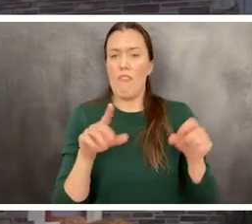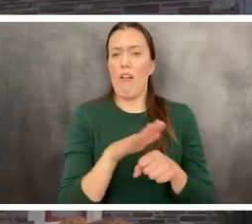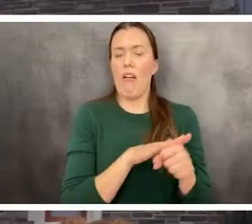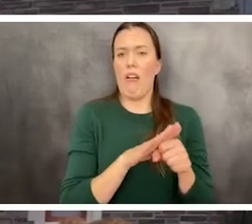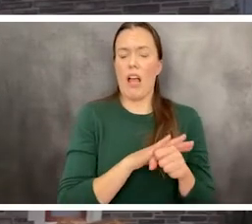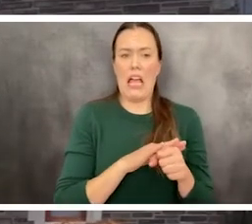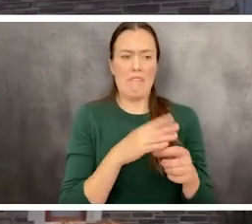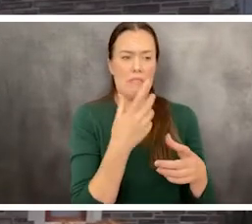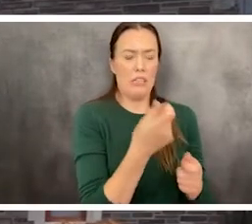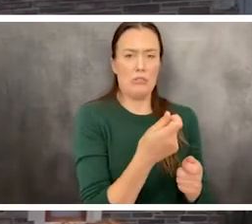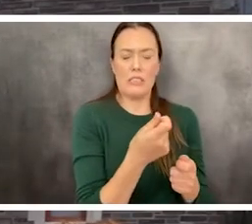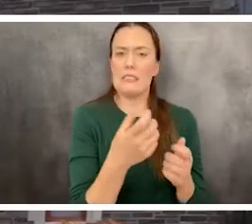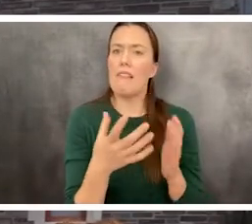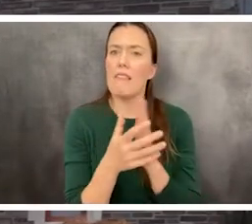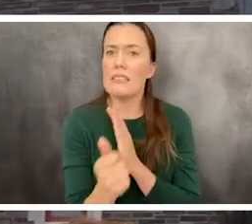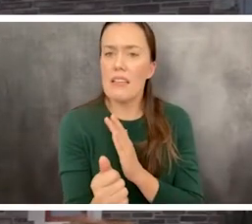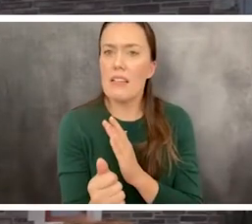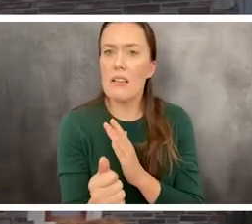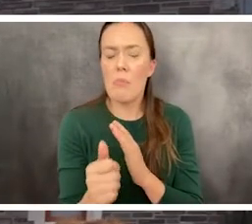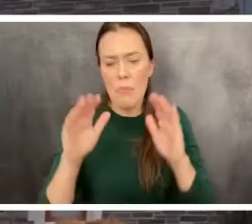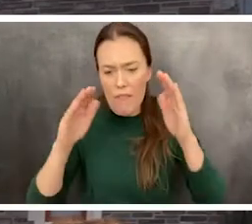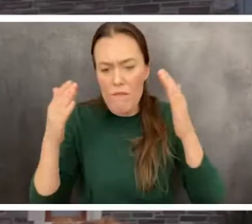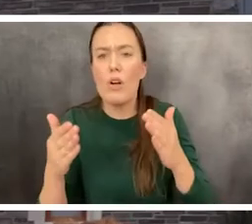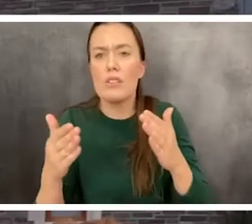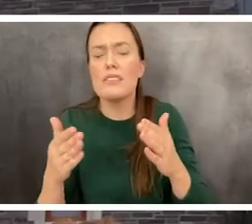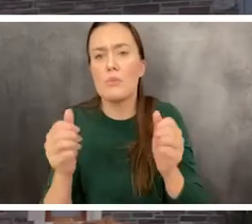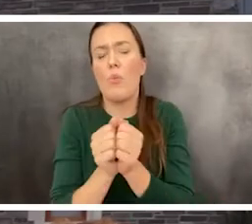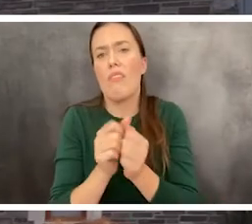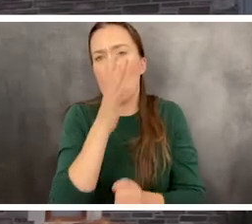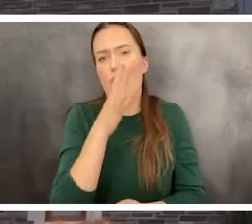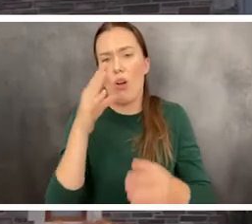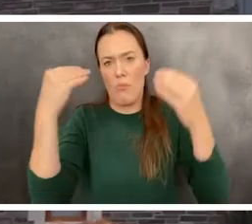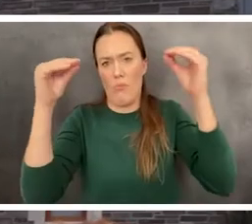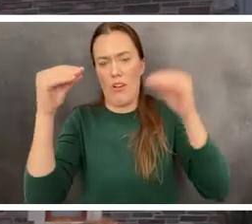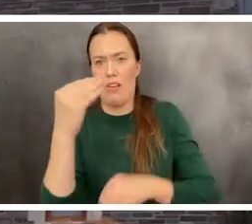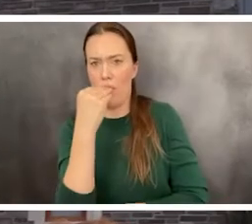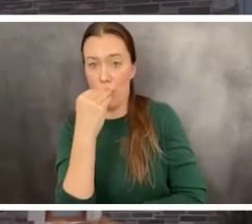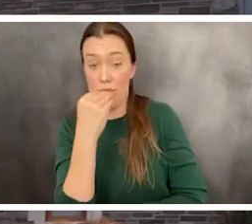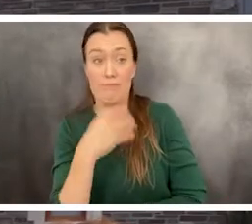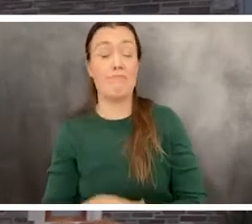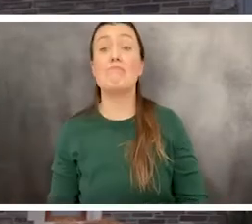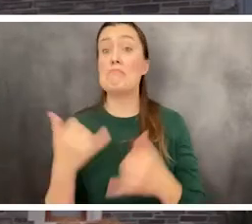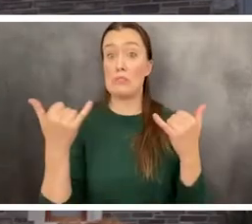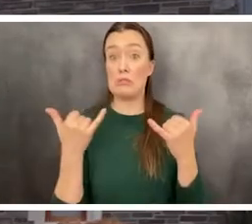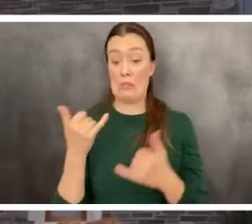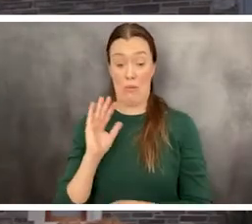different area of interest in sustainability, but it was all focusing around food. Mm-hmm. And so everything we do